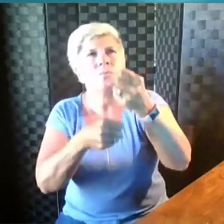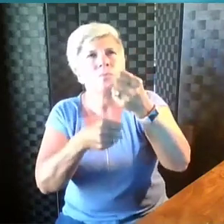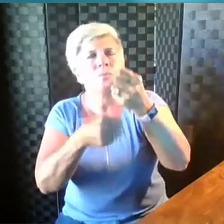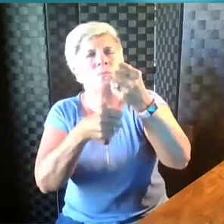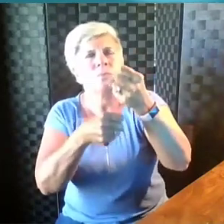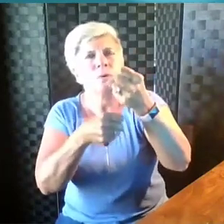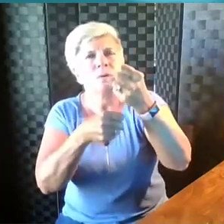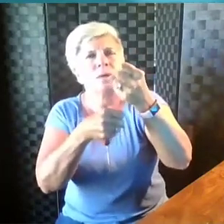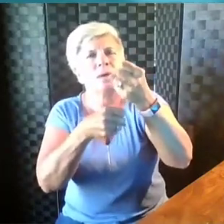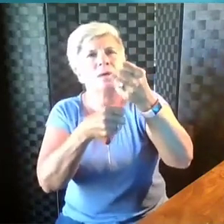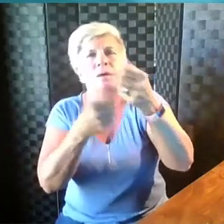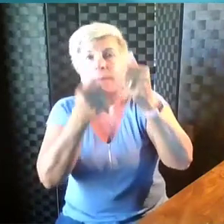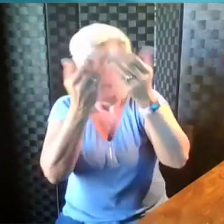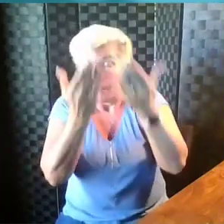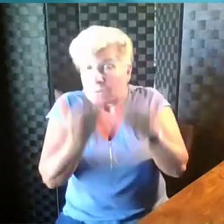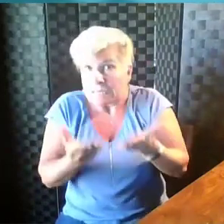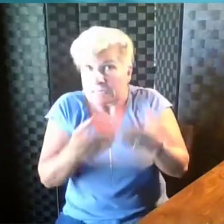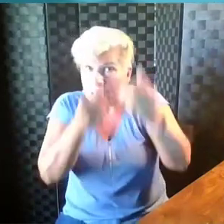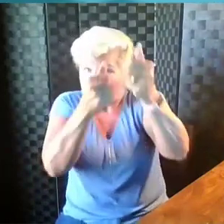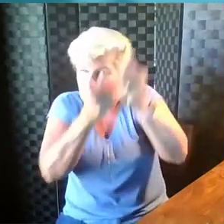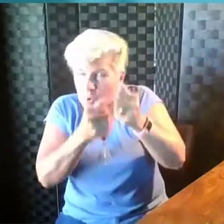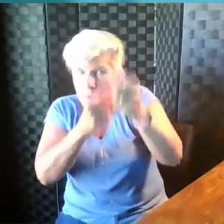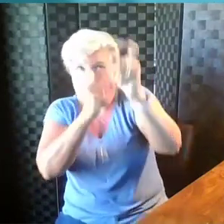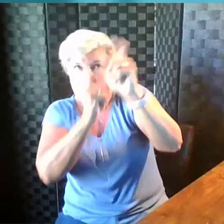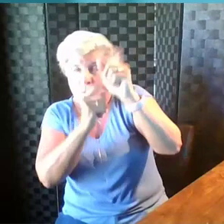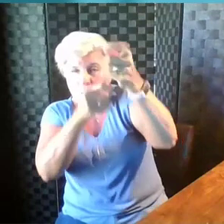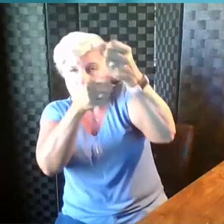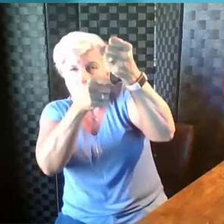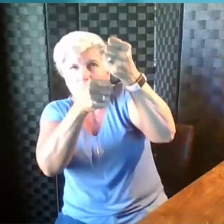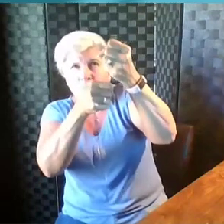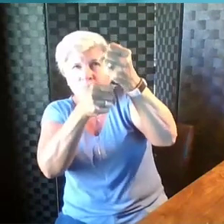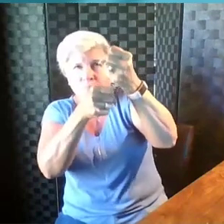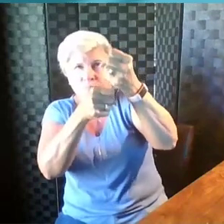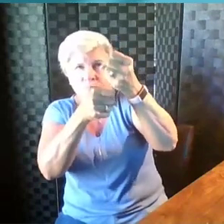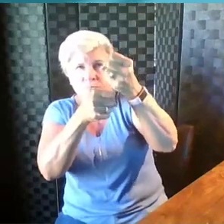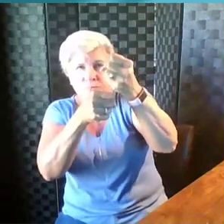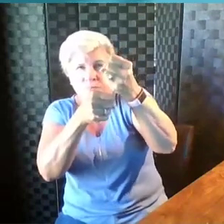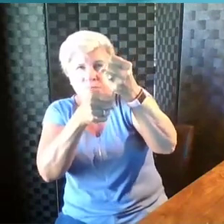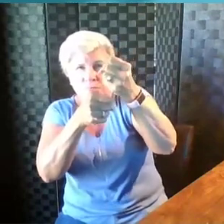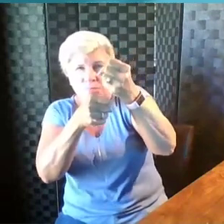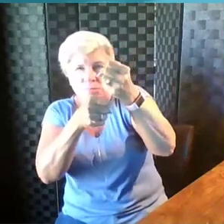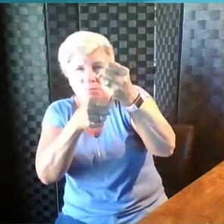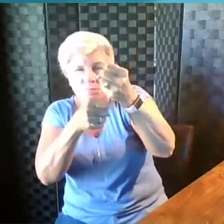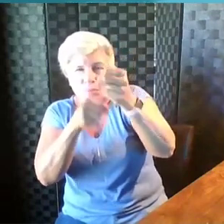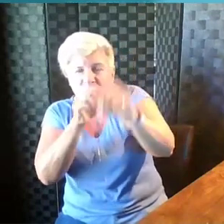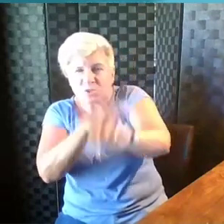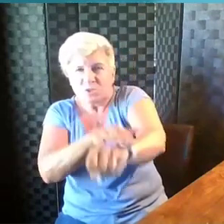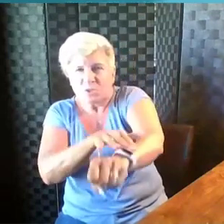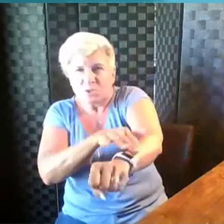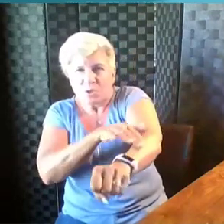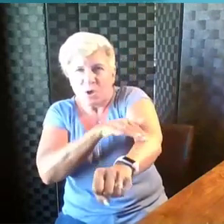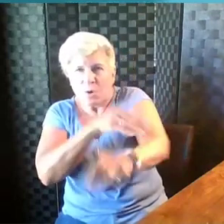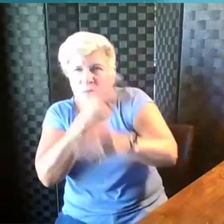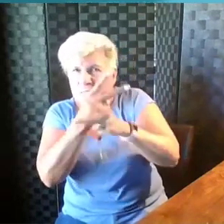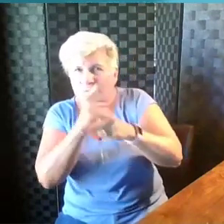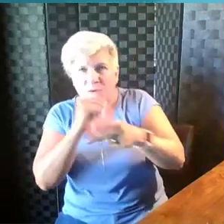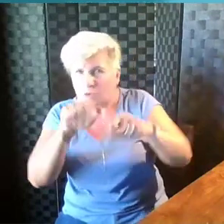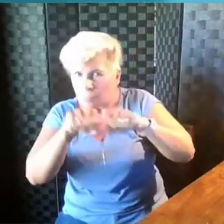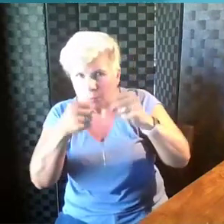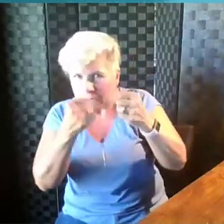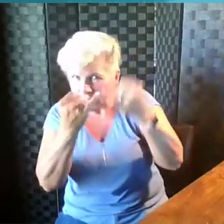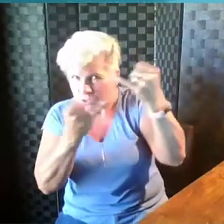Now try to bring your balloon down. Be careful to go slowly. You don't want the fragile string to break from pulling too